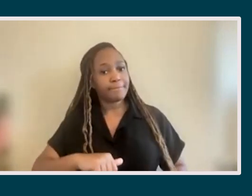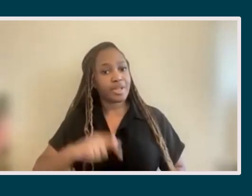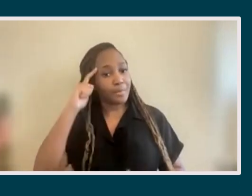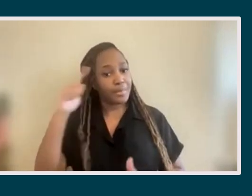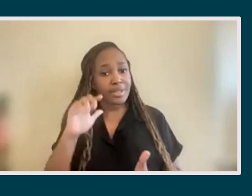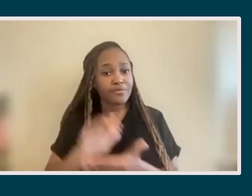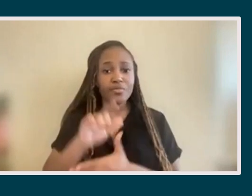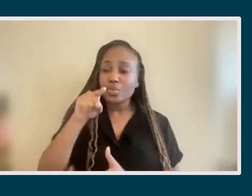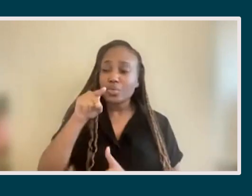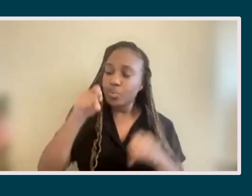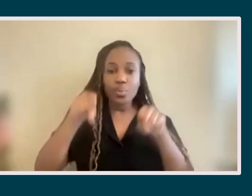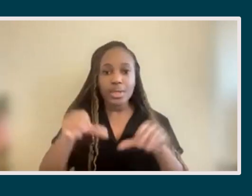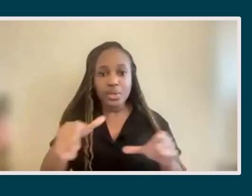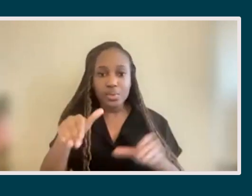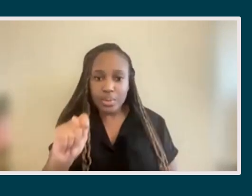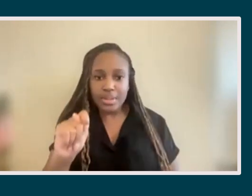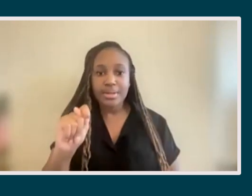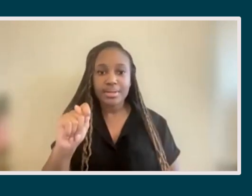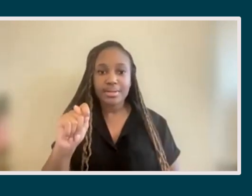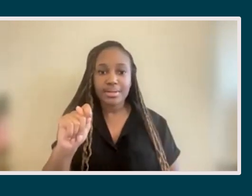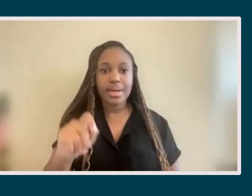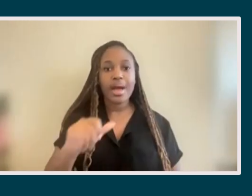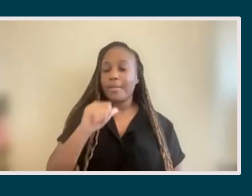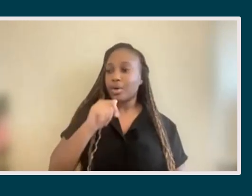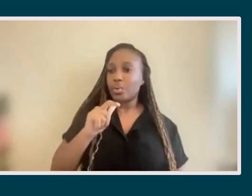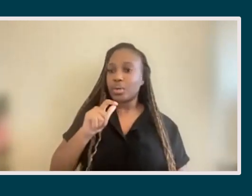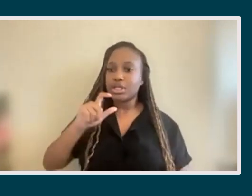do that. I'm not going to should on you.